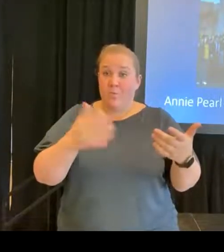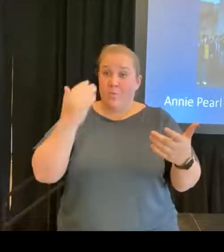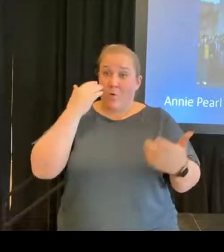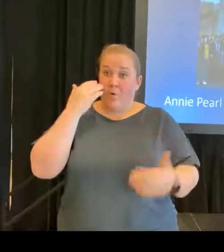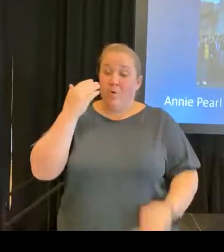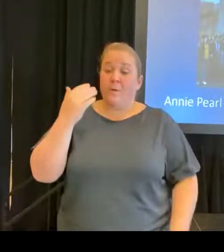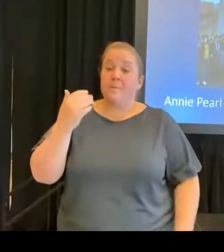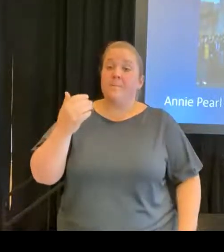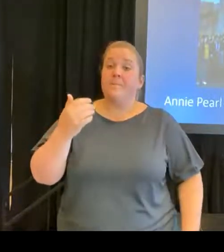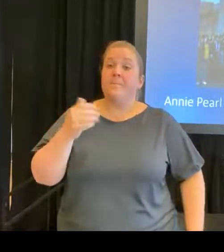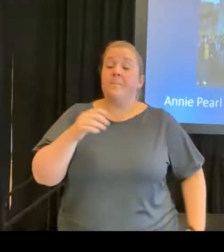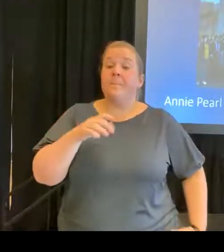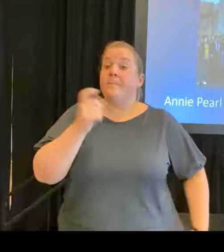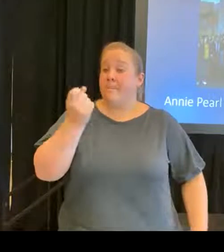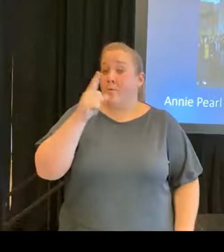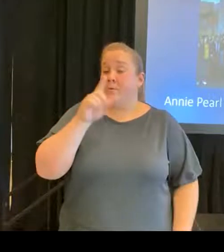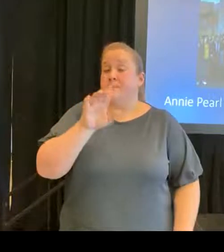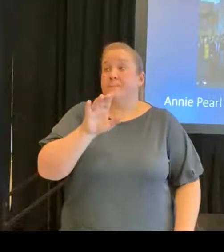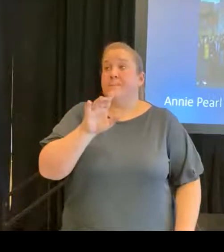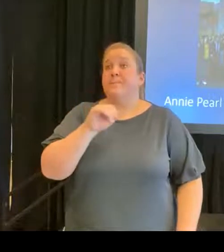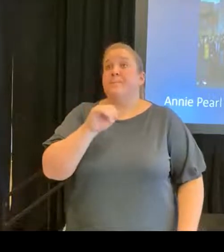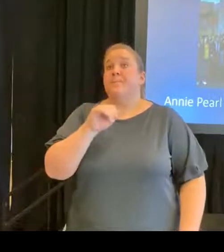of fact,